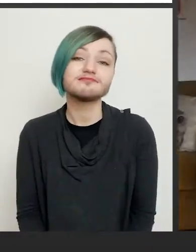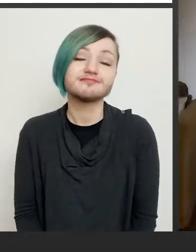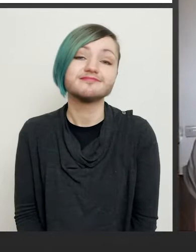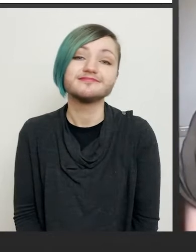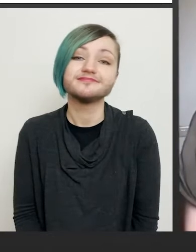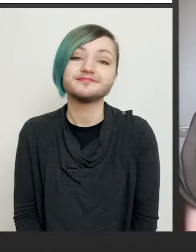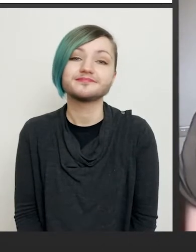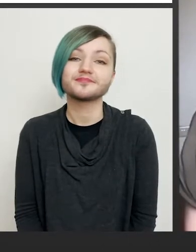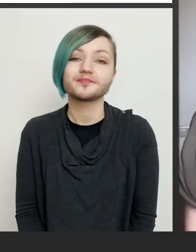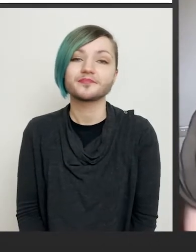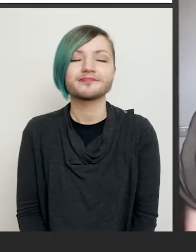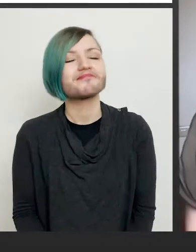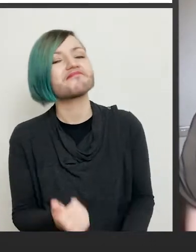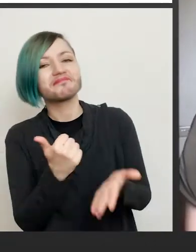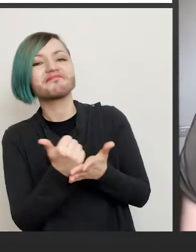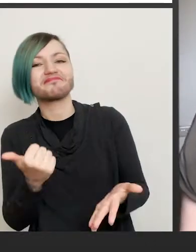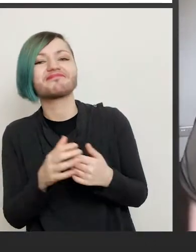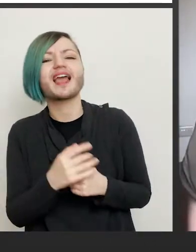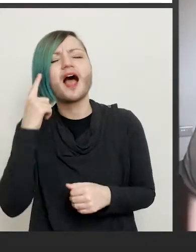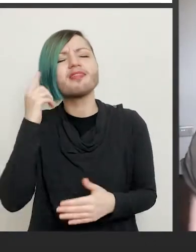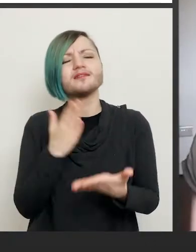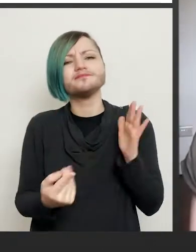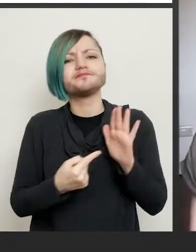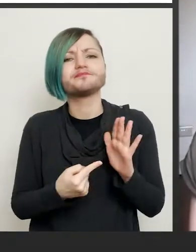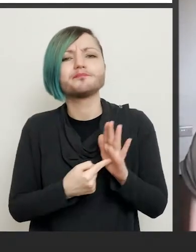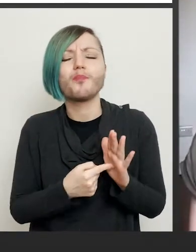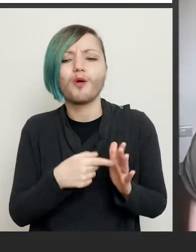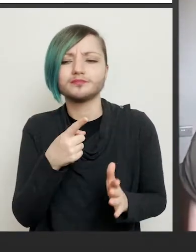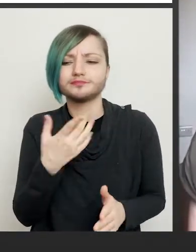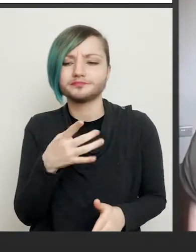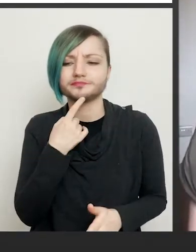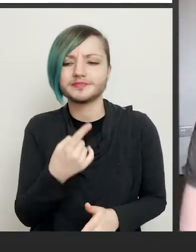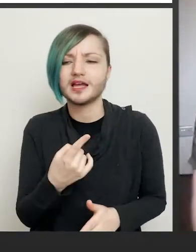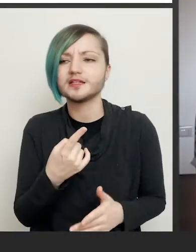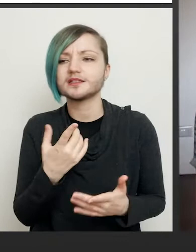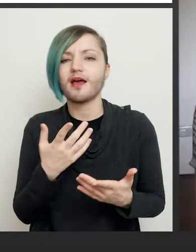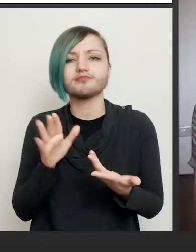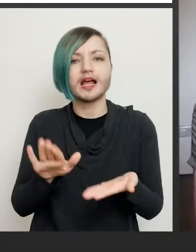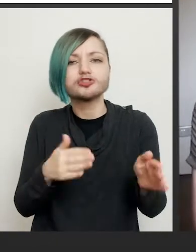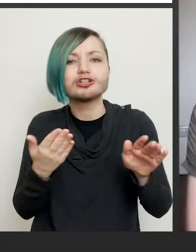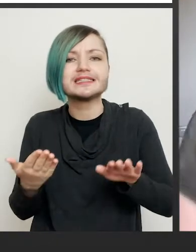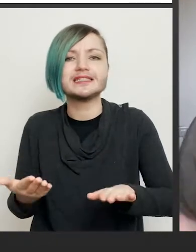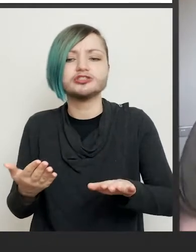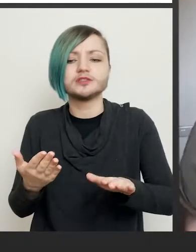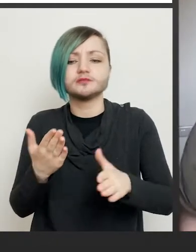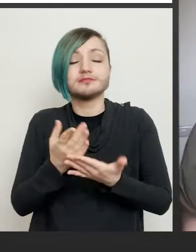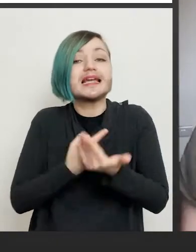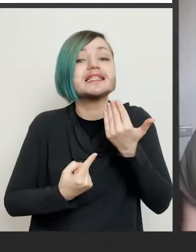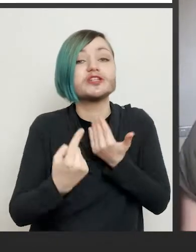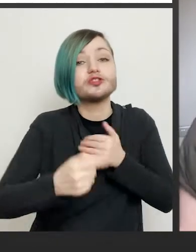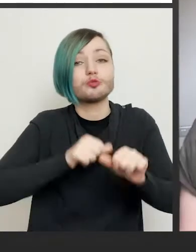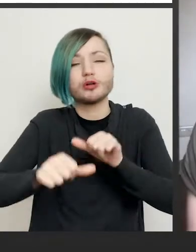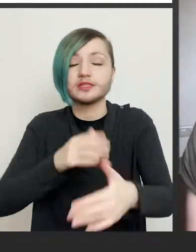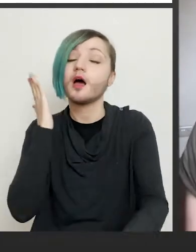ways. Great. And I think it's so important that you say how transition is so individual, because it